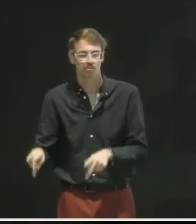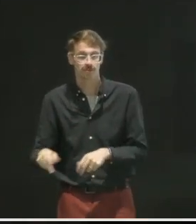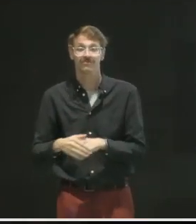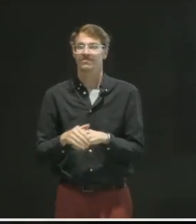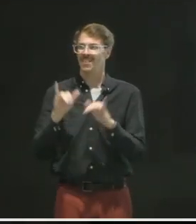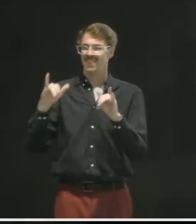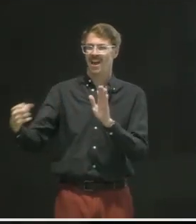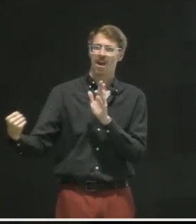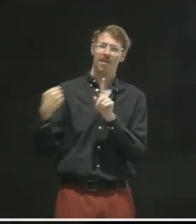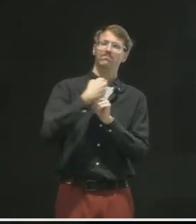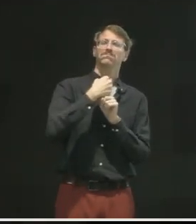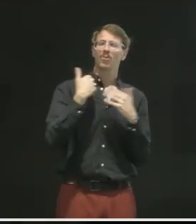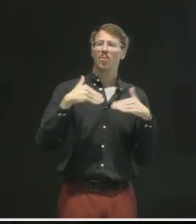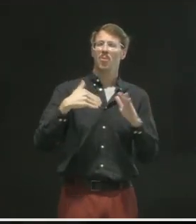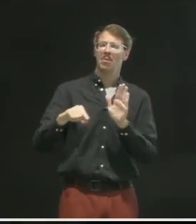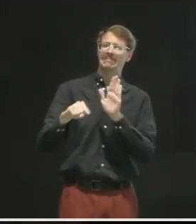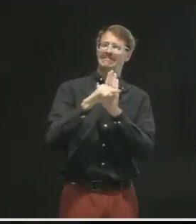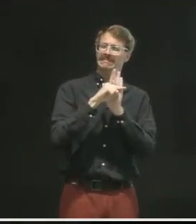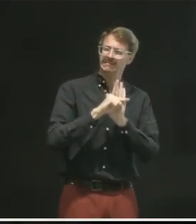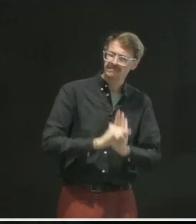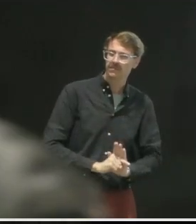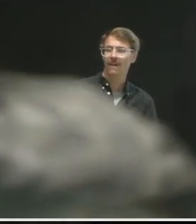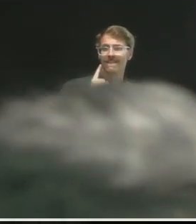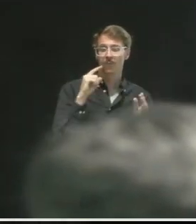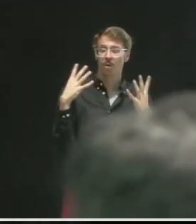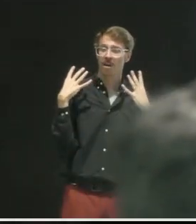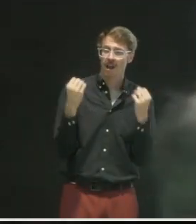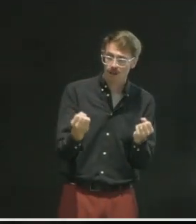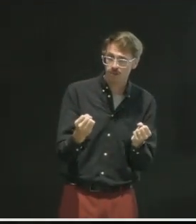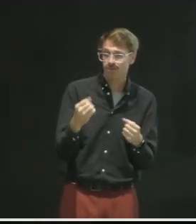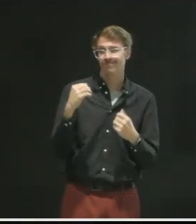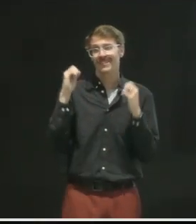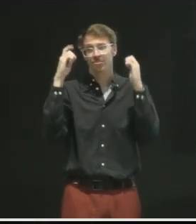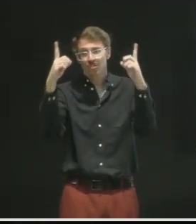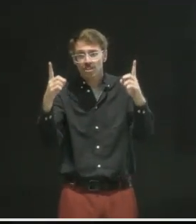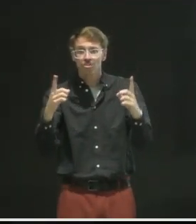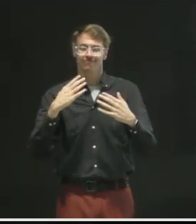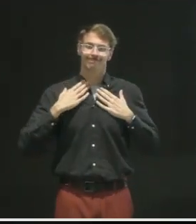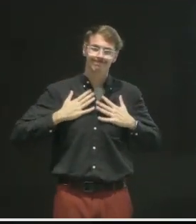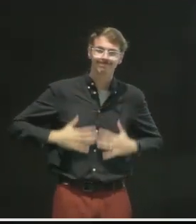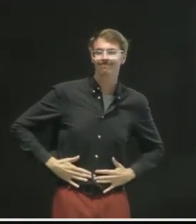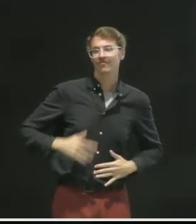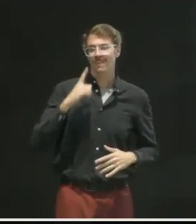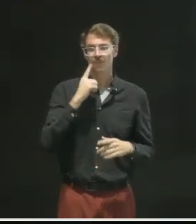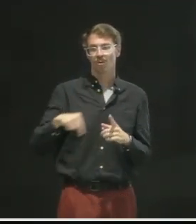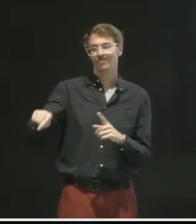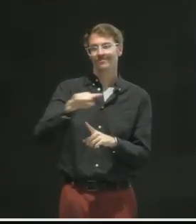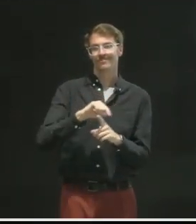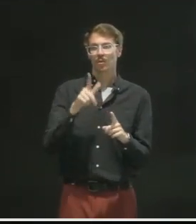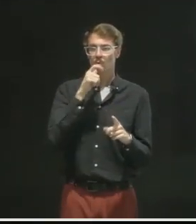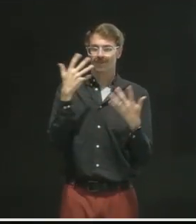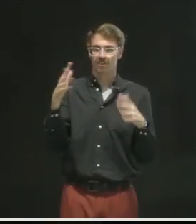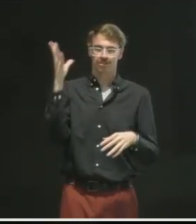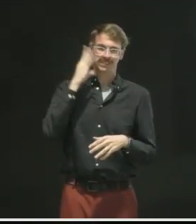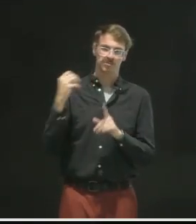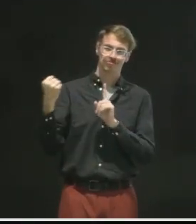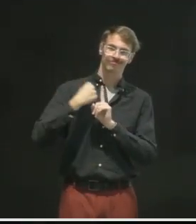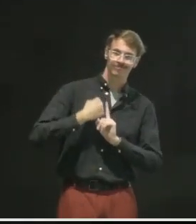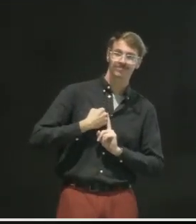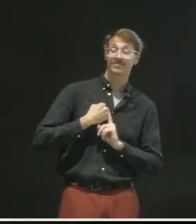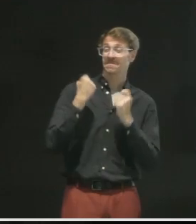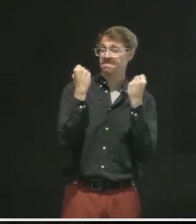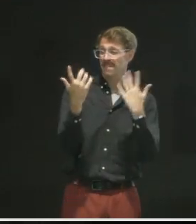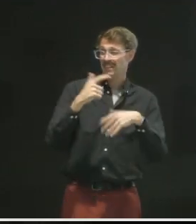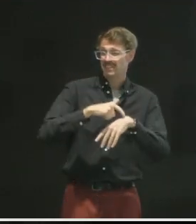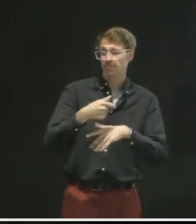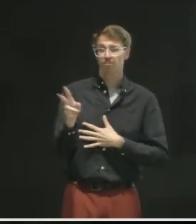health, education, well-being, and opportunities of those who experience it. All too often, it costs victims